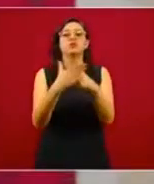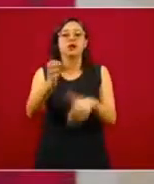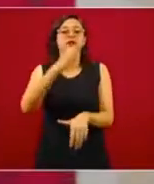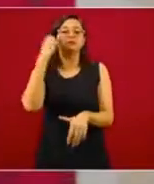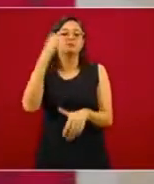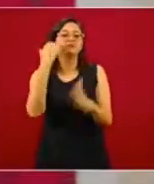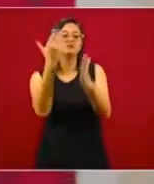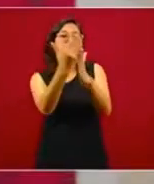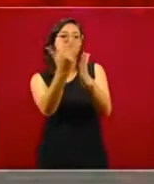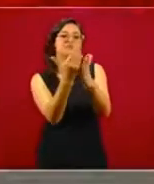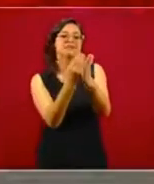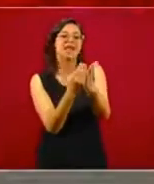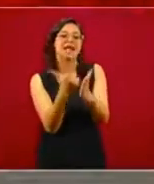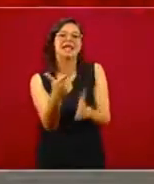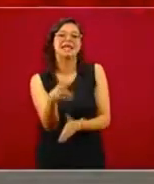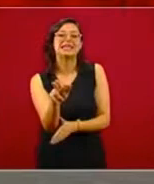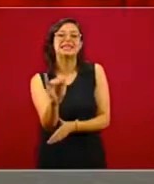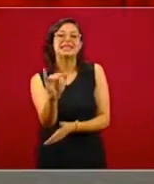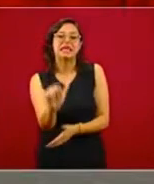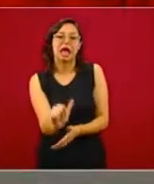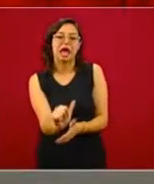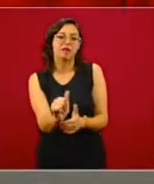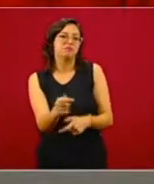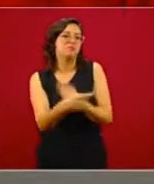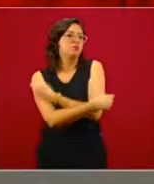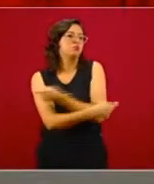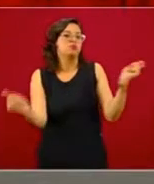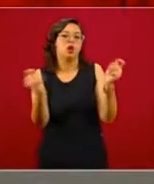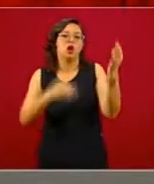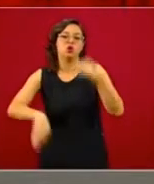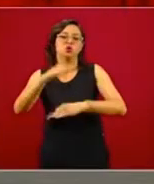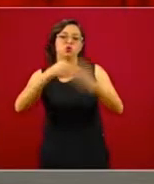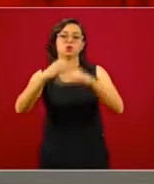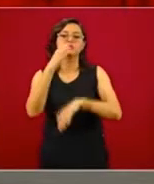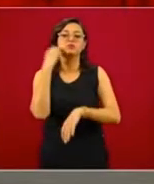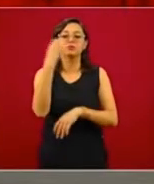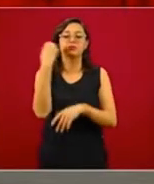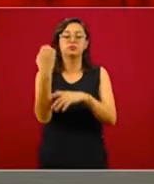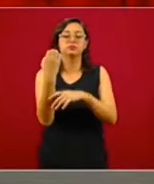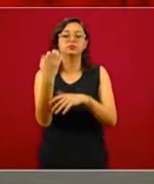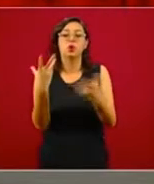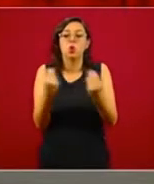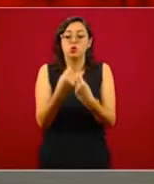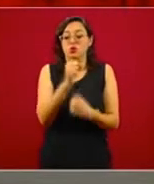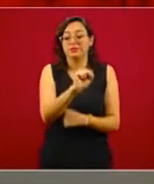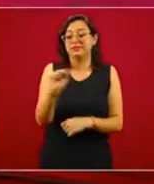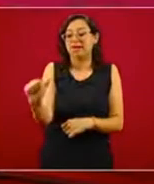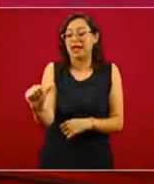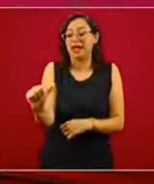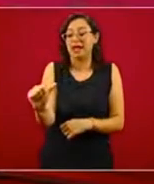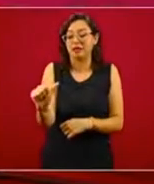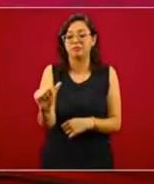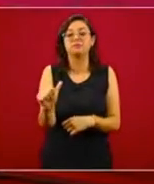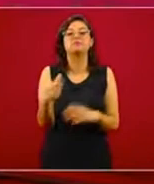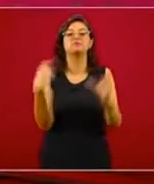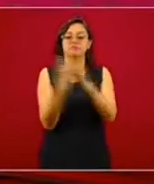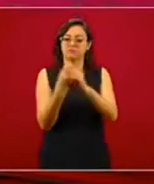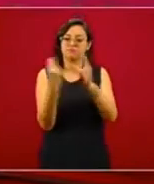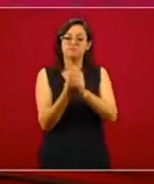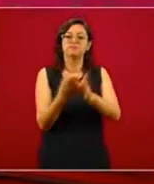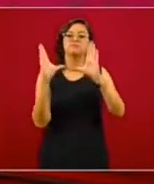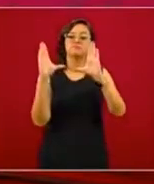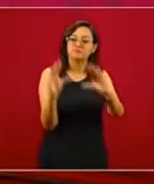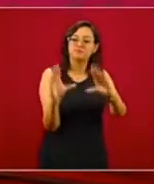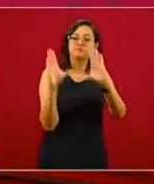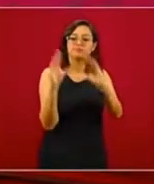jurisdiction, but we are preparing a list, some guidelines, and the Ministry of